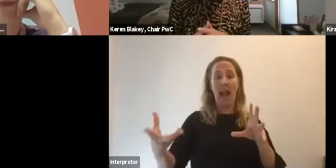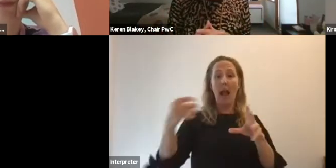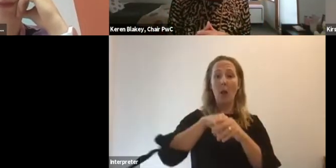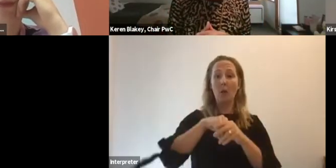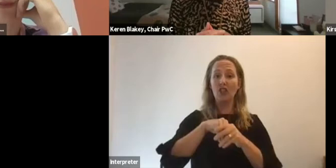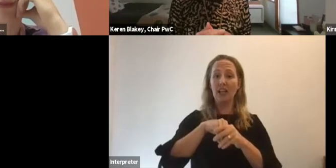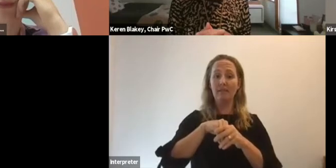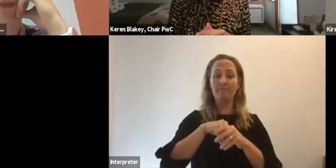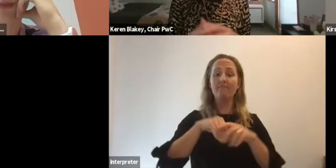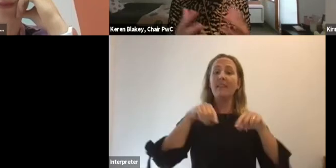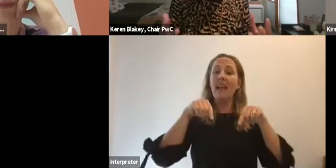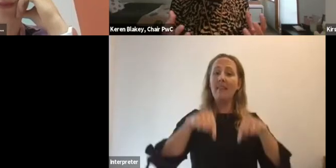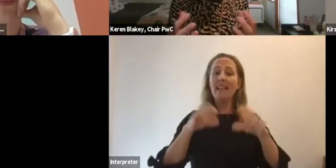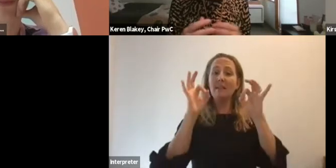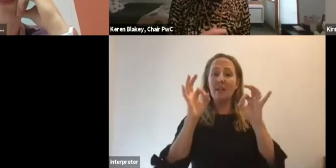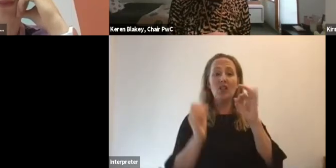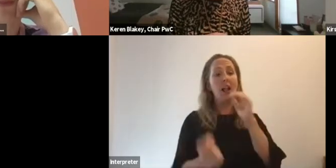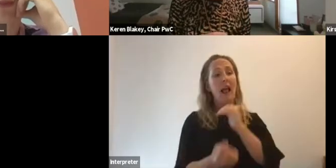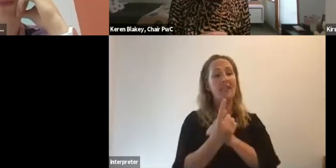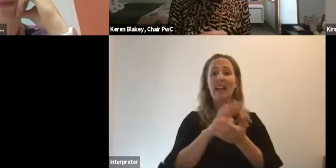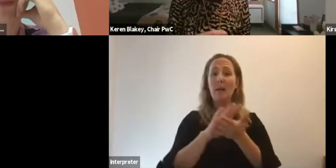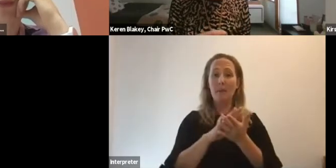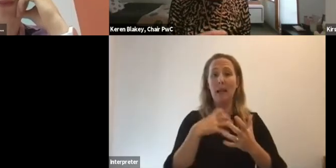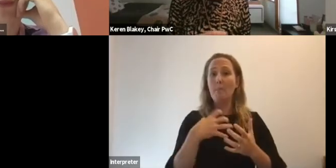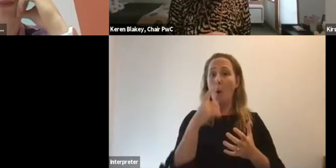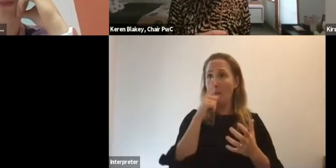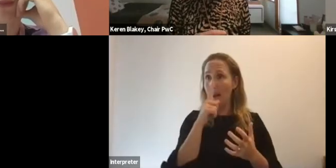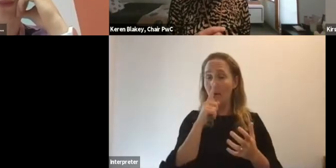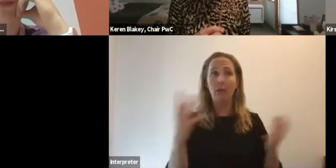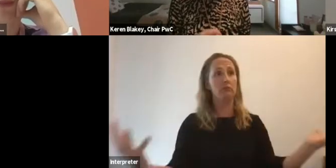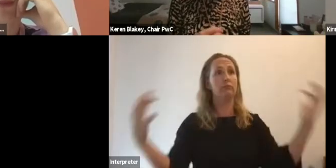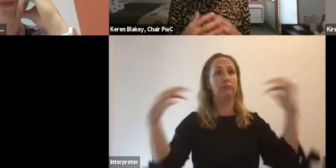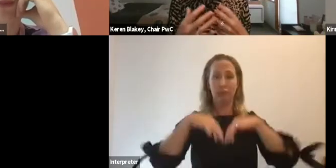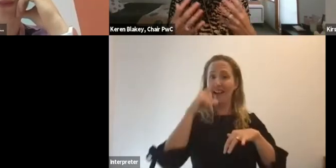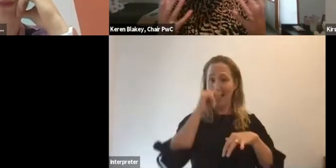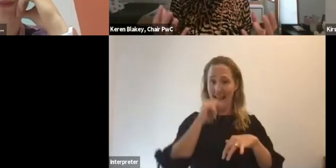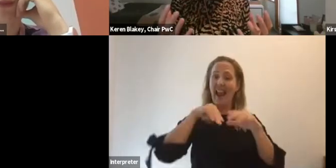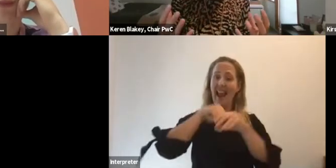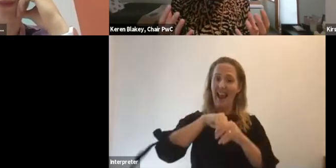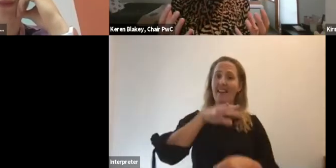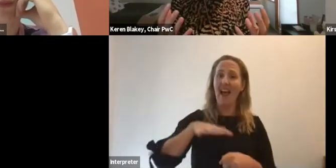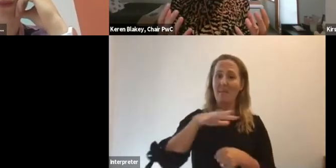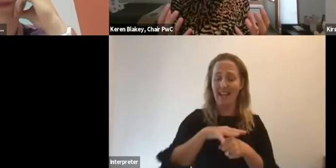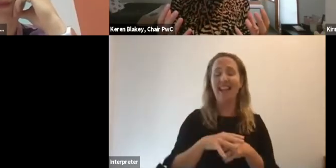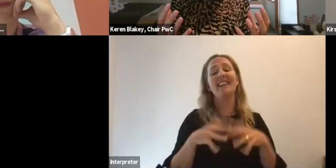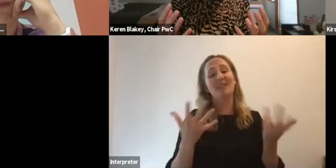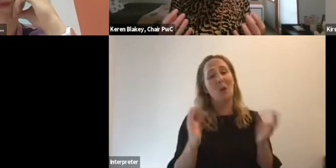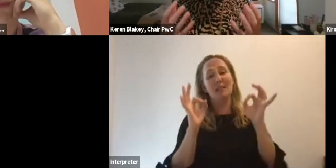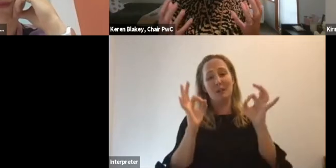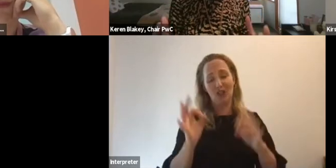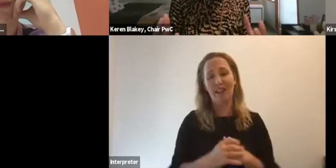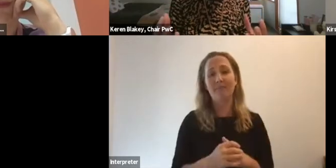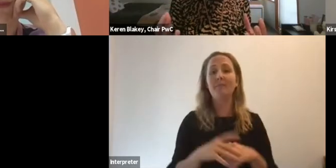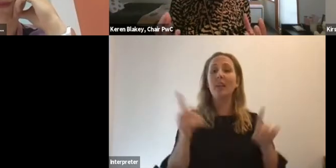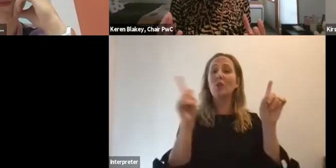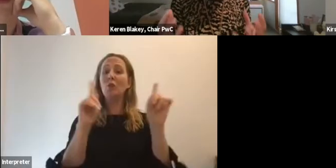more people into our family. So that's actually something really special. So when we think about today's theme